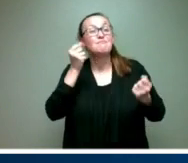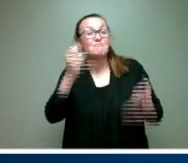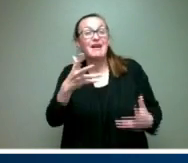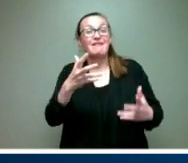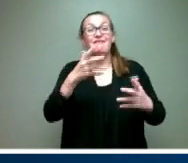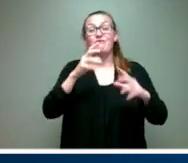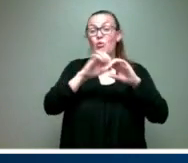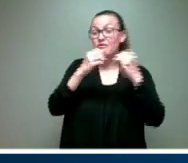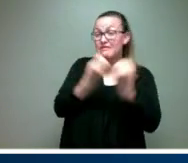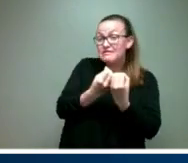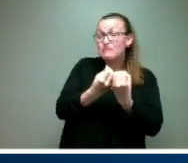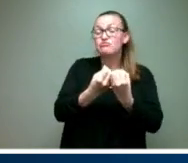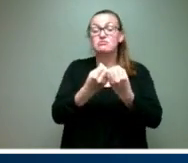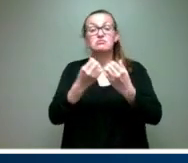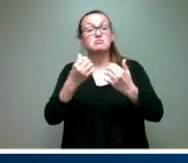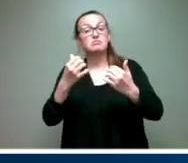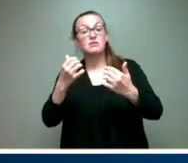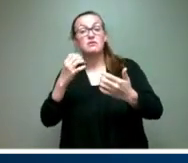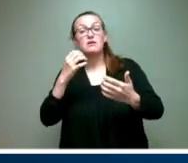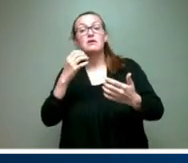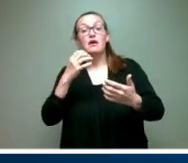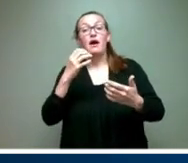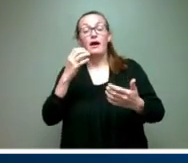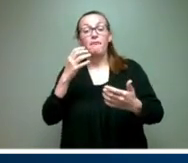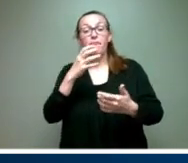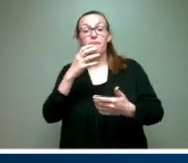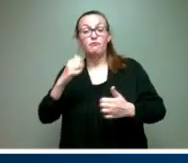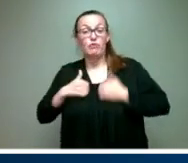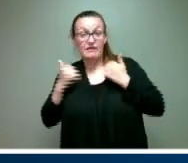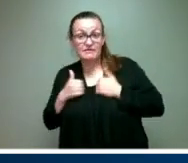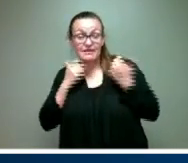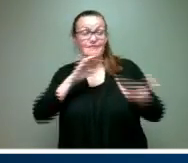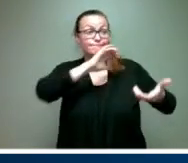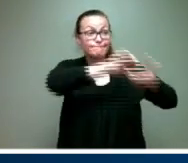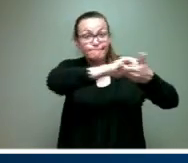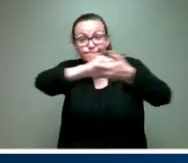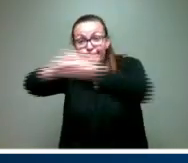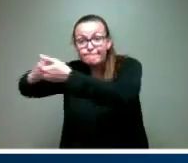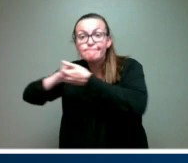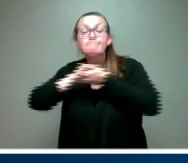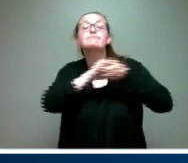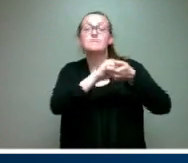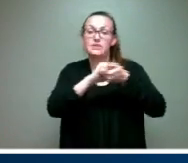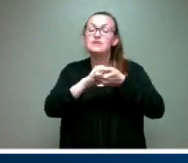students have what they need to learn. I will highlight some of what the city has worked on.